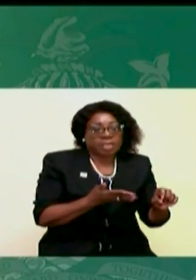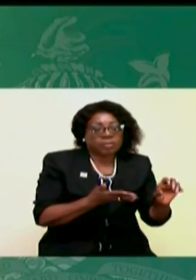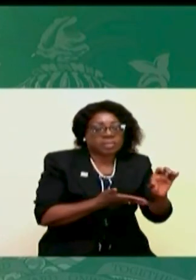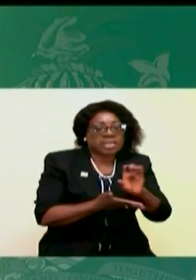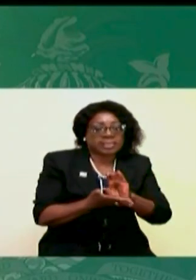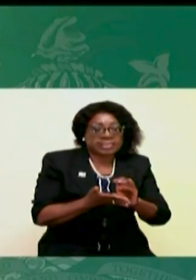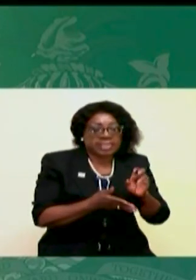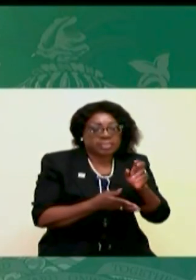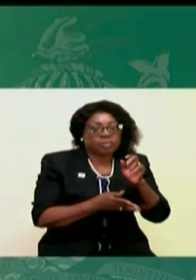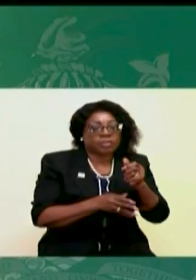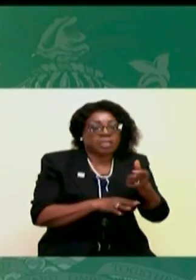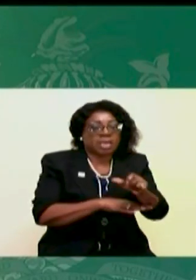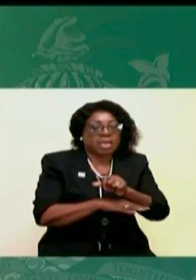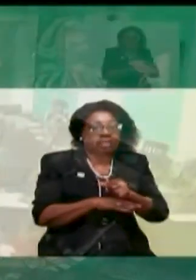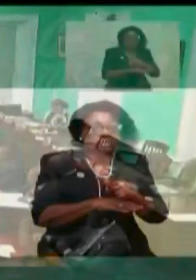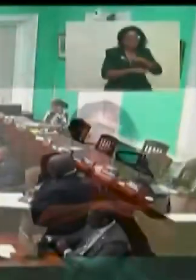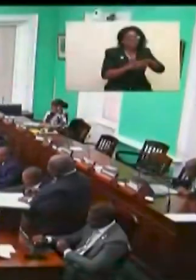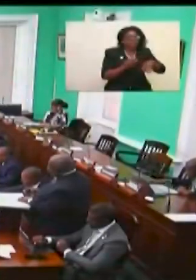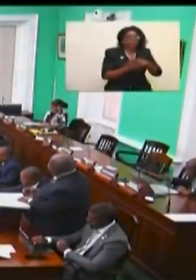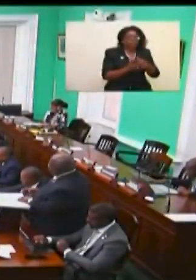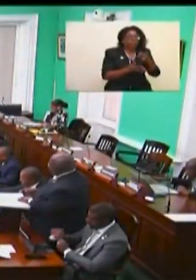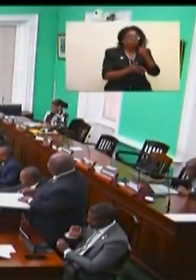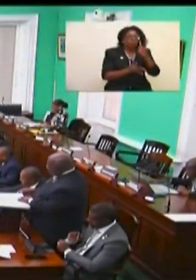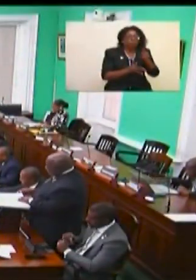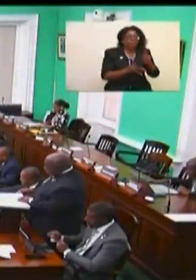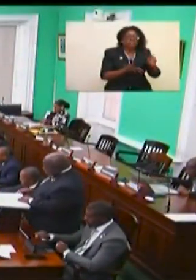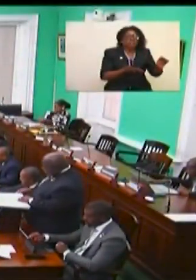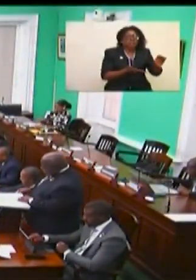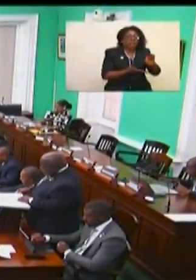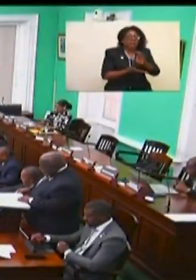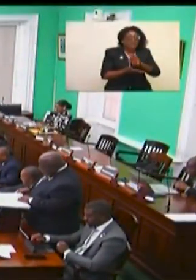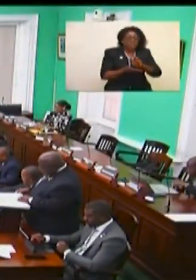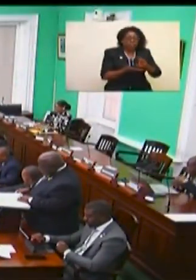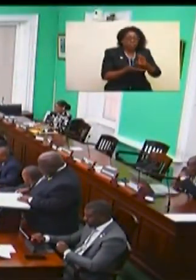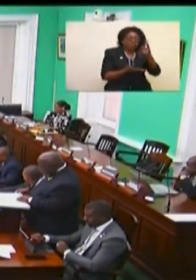is a total of 100 for Andres.